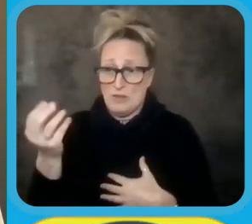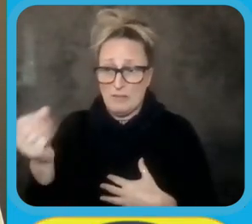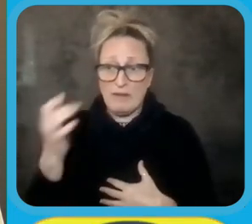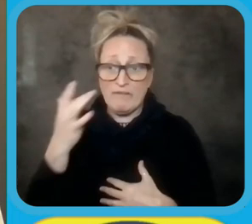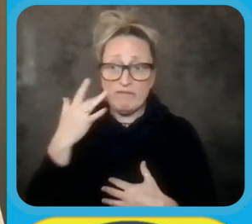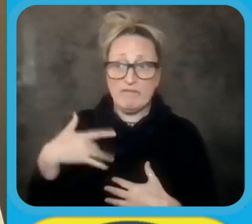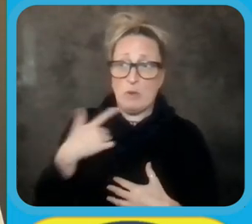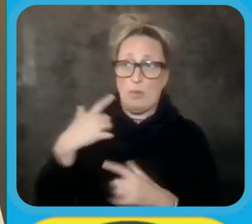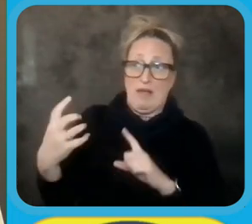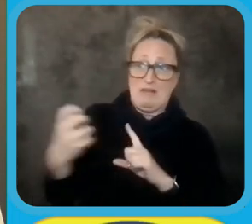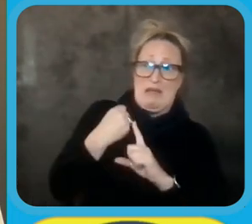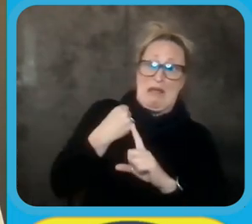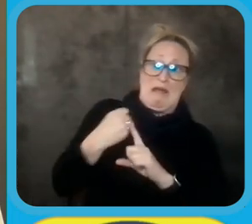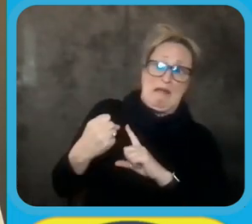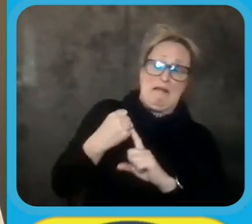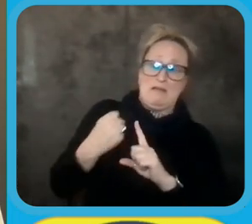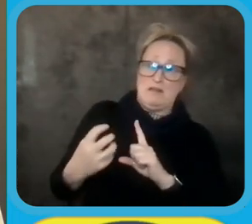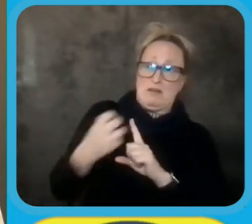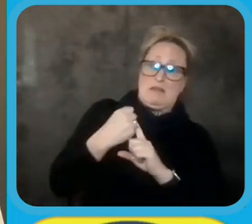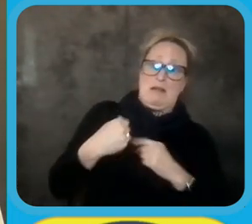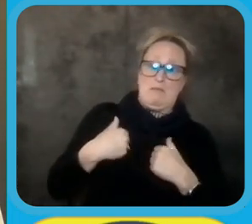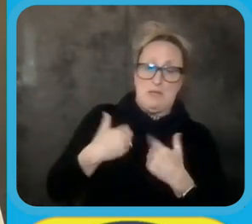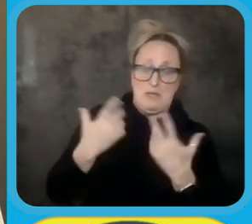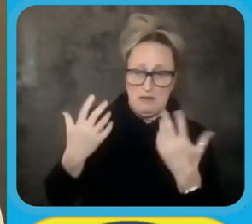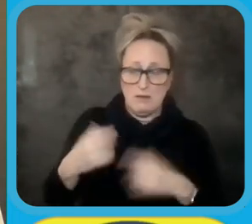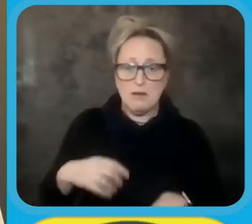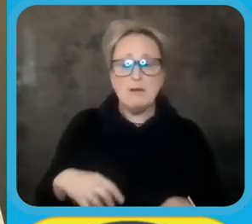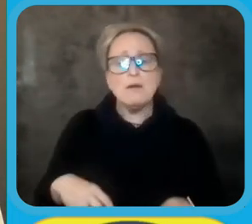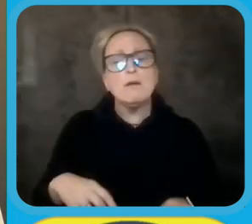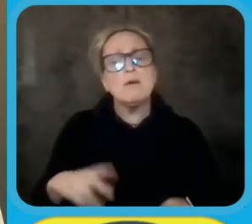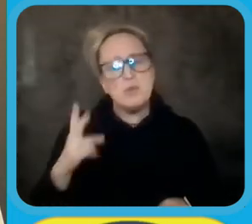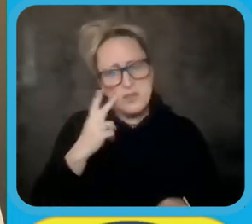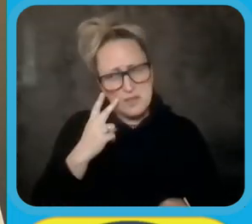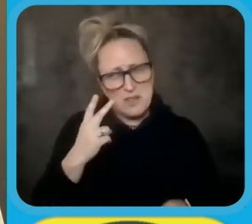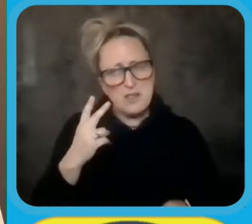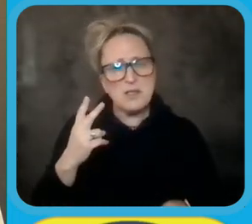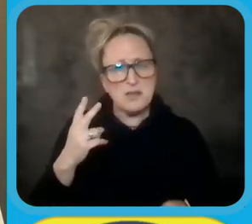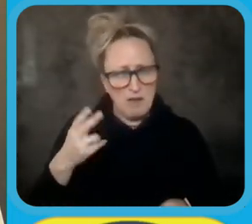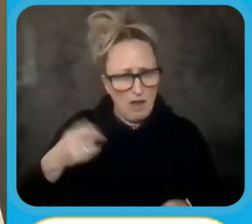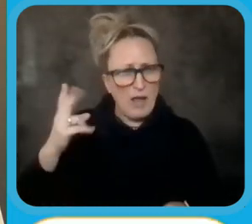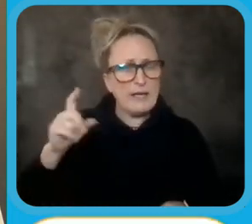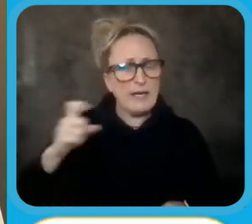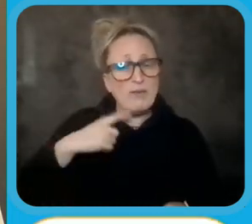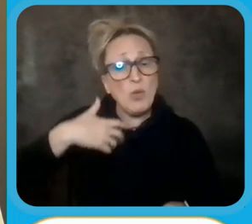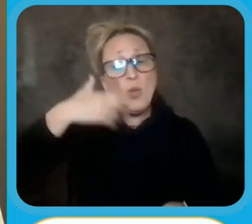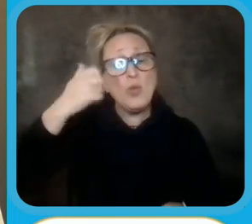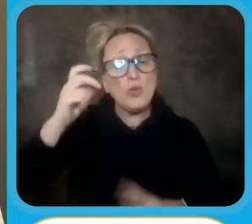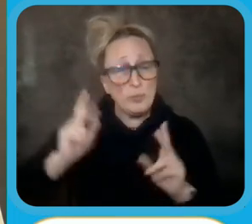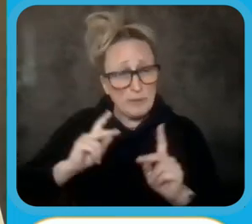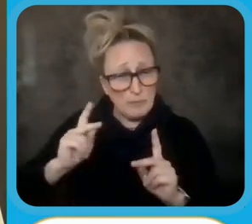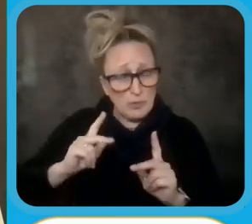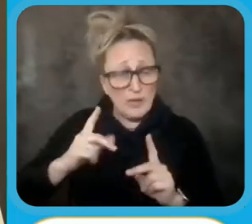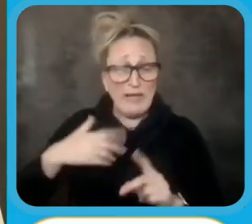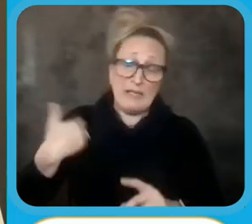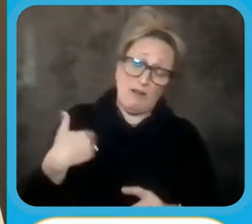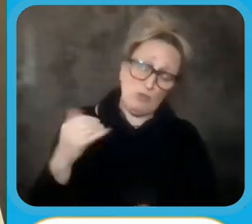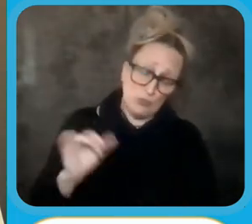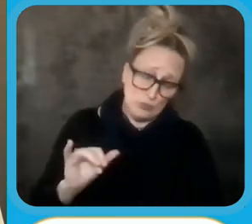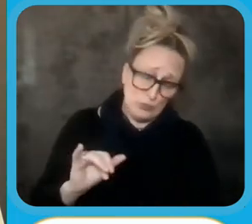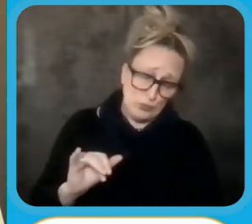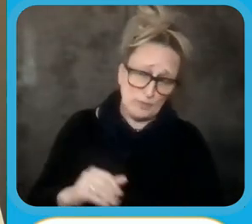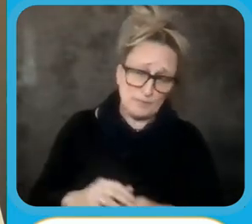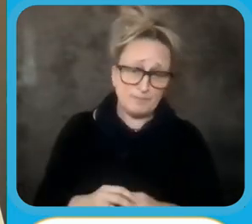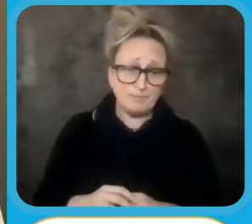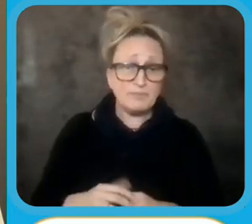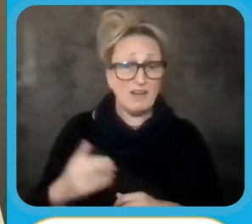be attacked. And we're just seeing a really high need among older adults as well as young people.